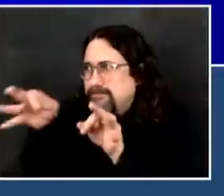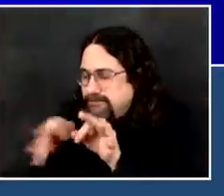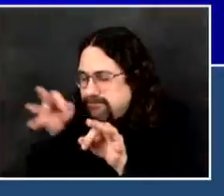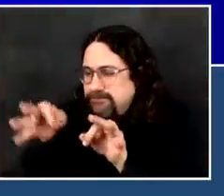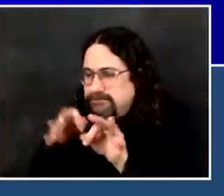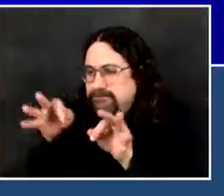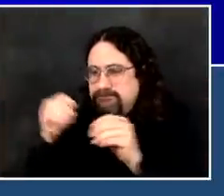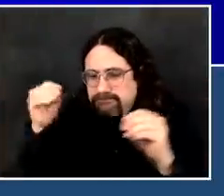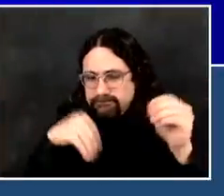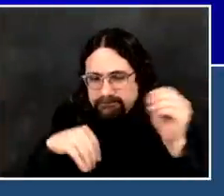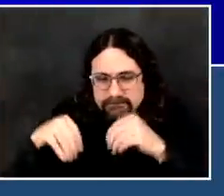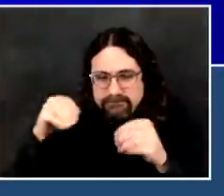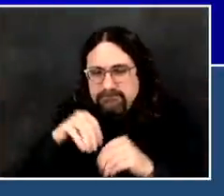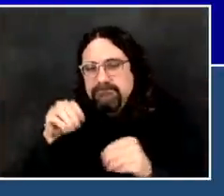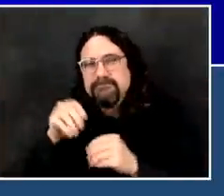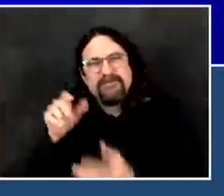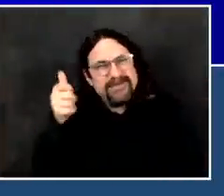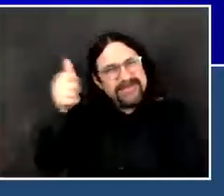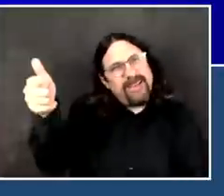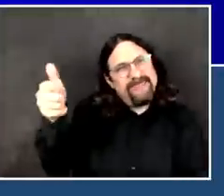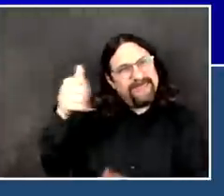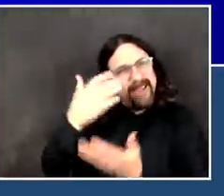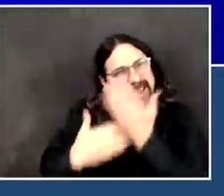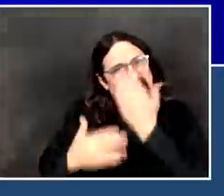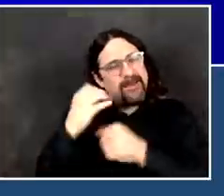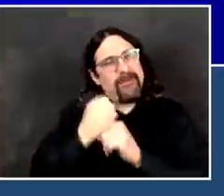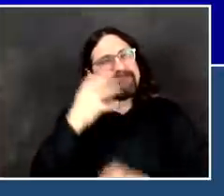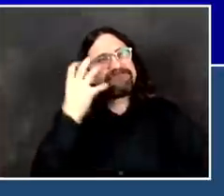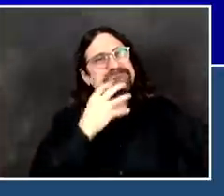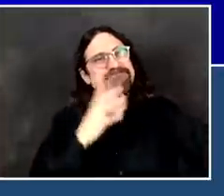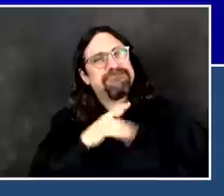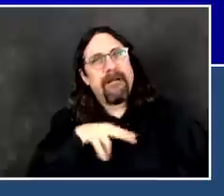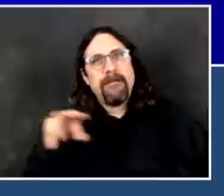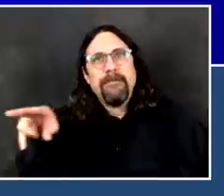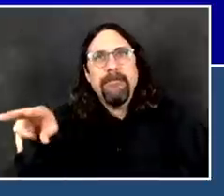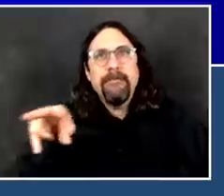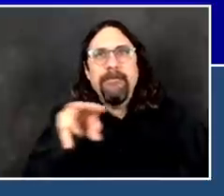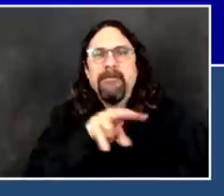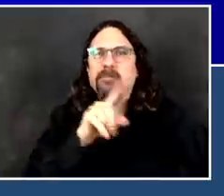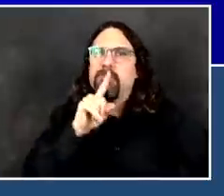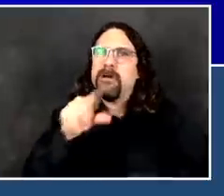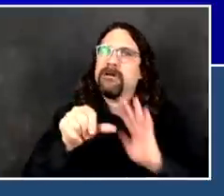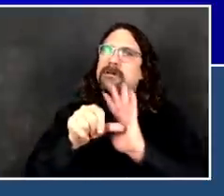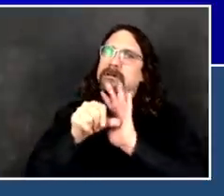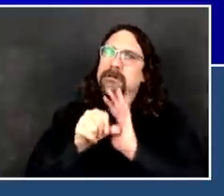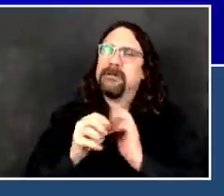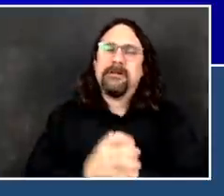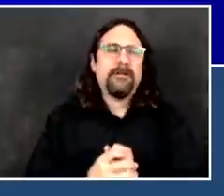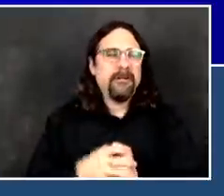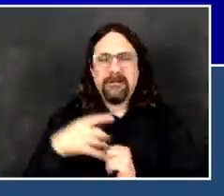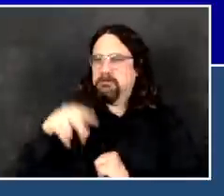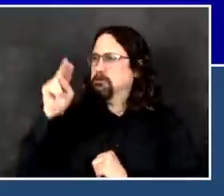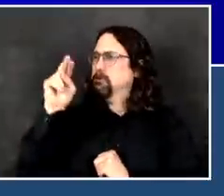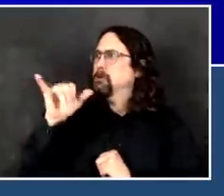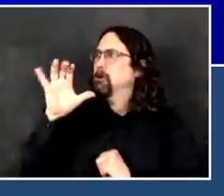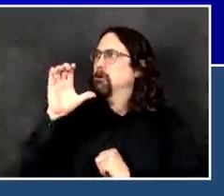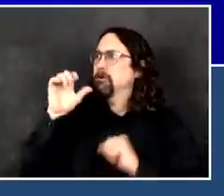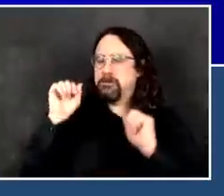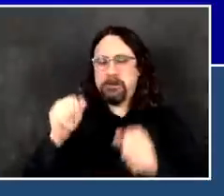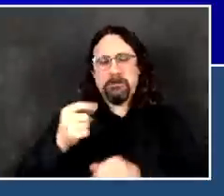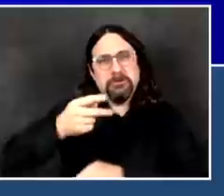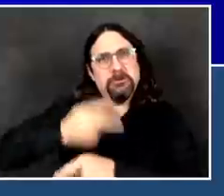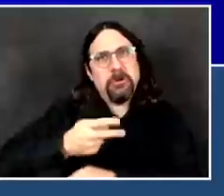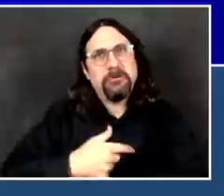our future, to be able to take care of ourselves. And now that we figured out we can do these things, whatever we need in the future, we can use